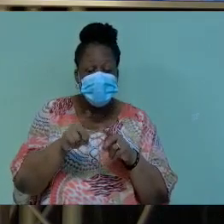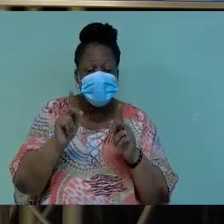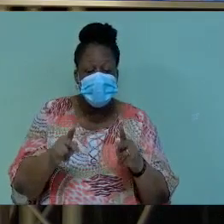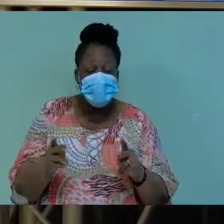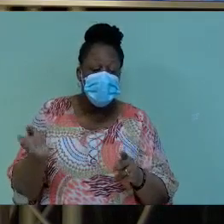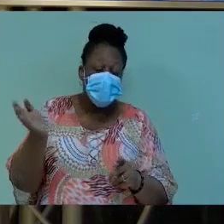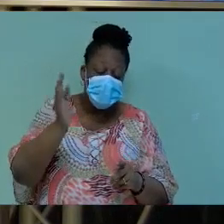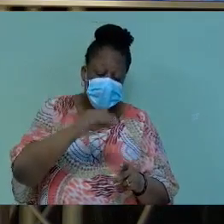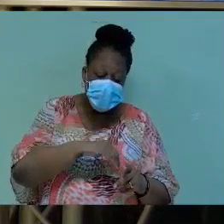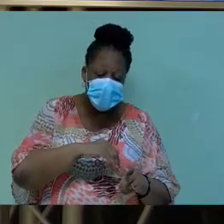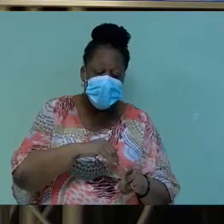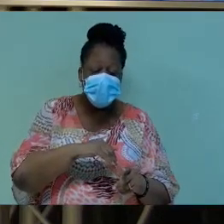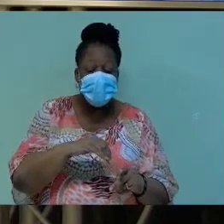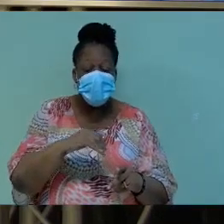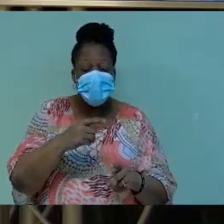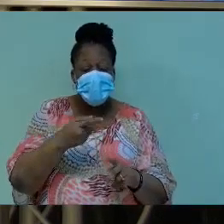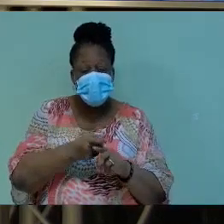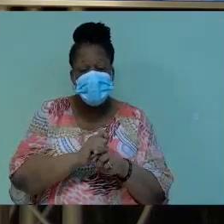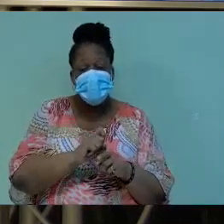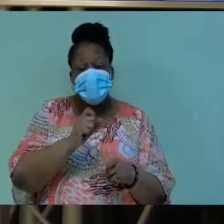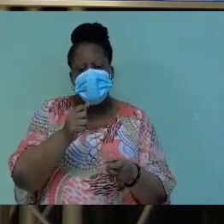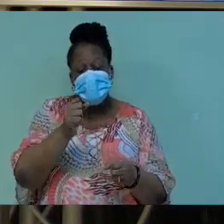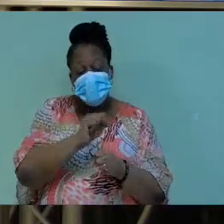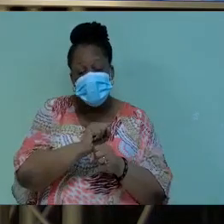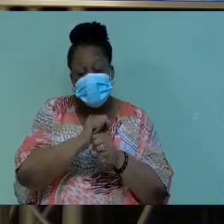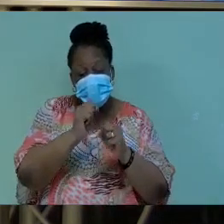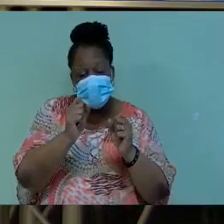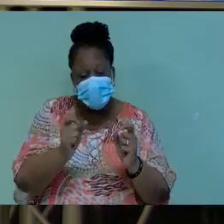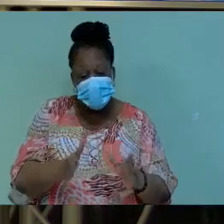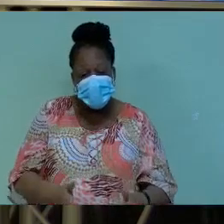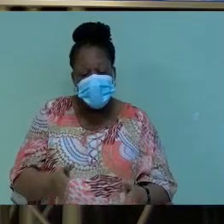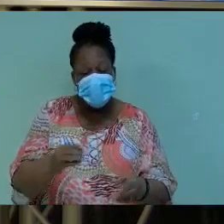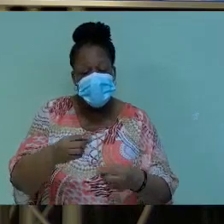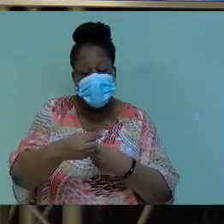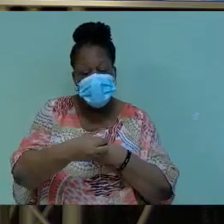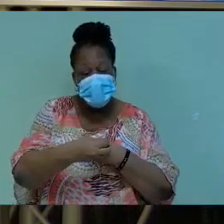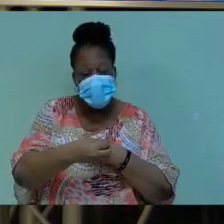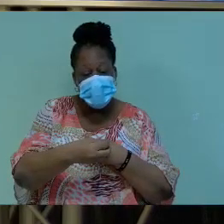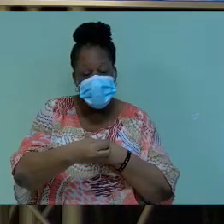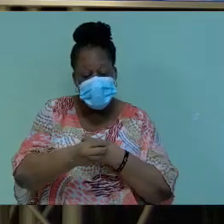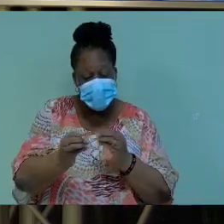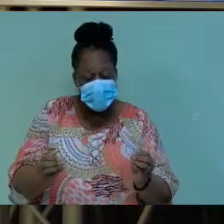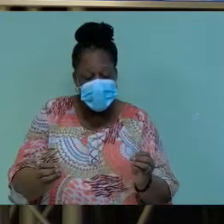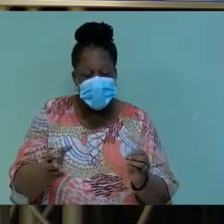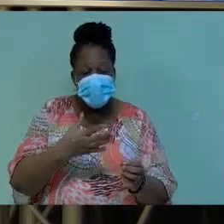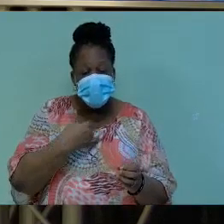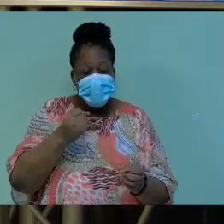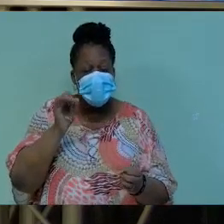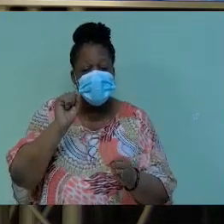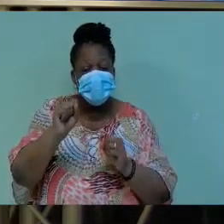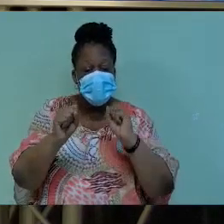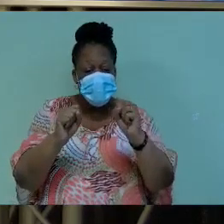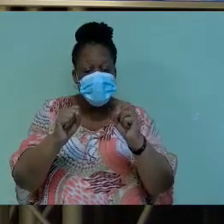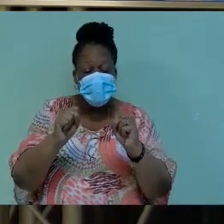that Dr. Dionne Webb spoke to you. We've had people from the Social Security speak to